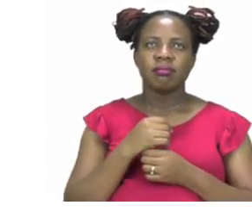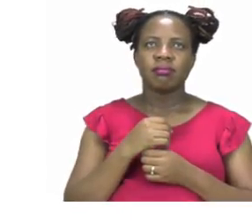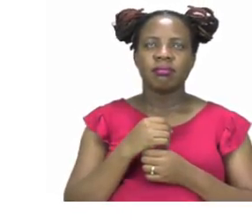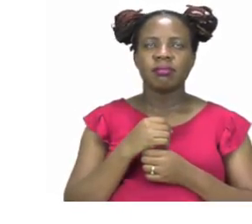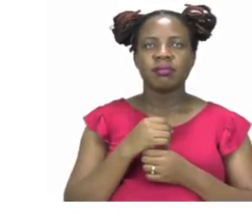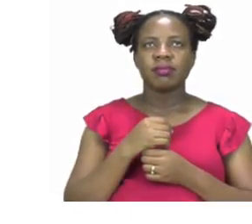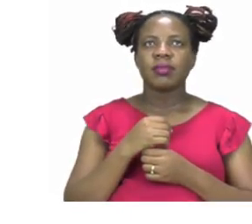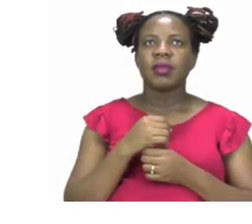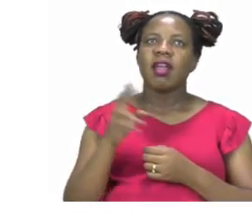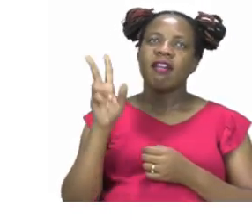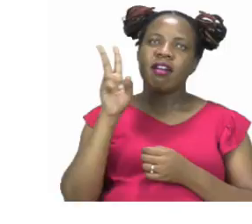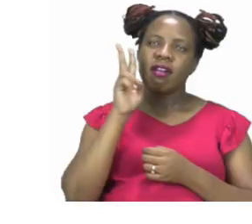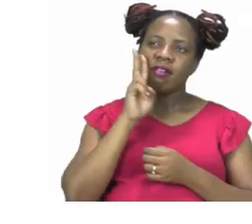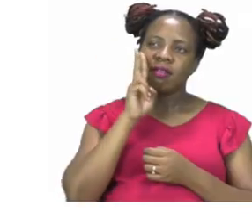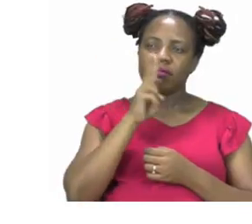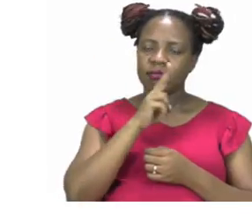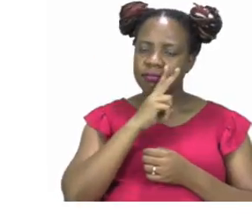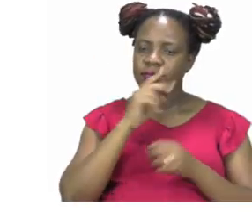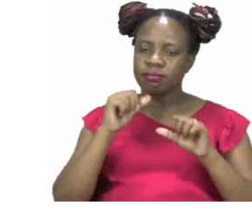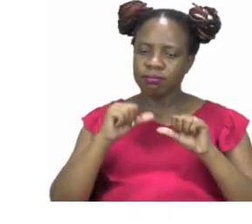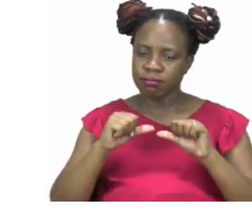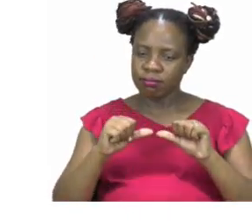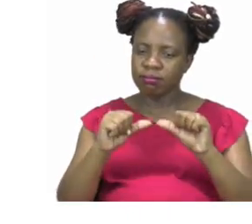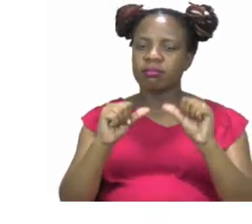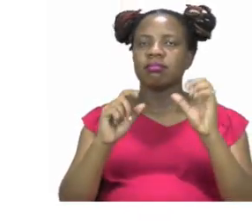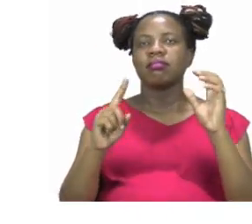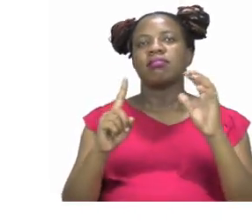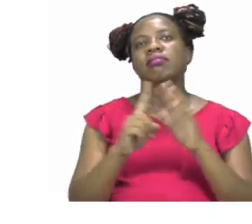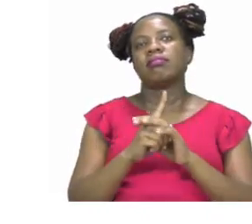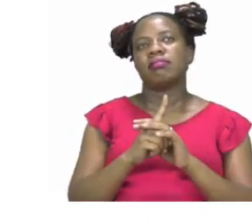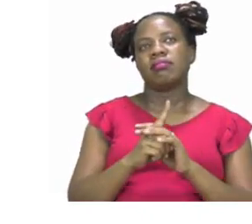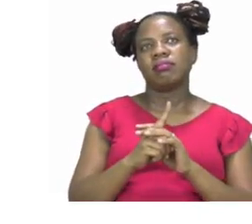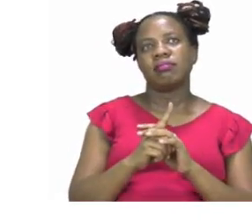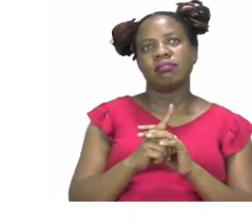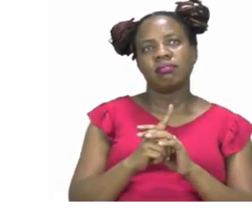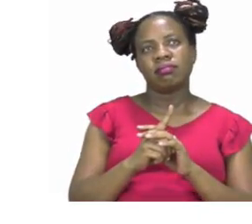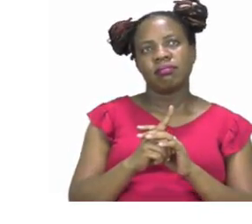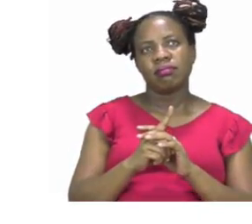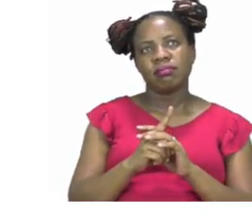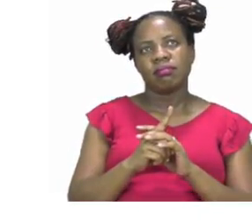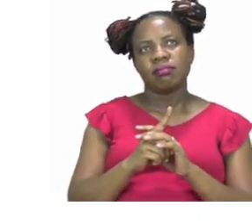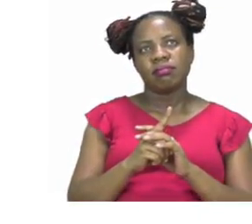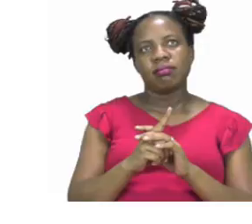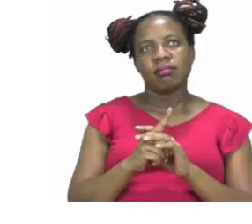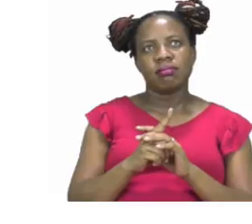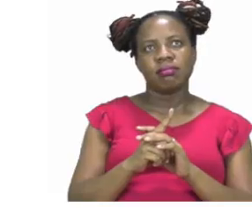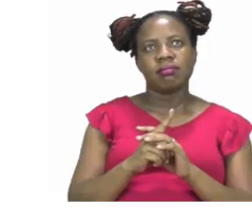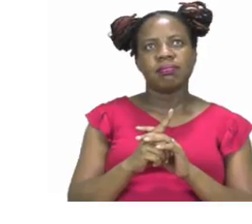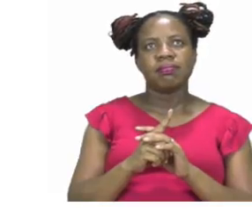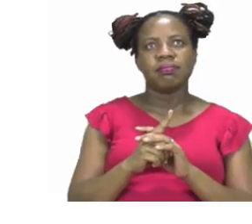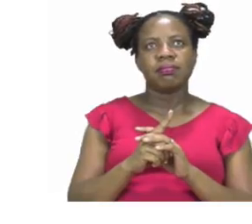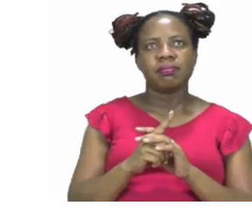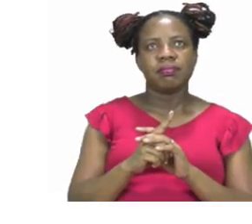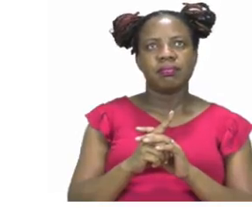present continuous tenses. Now it says here that we have to put the verbs in